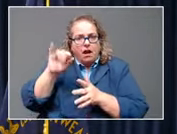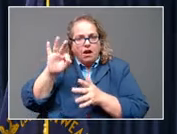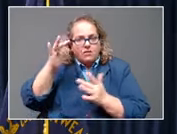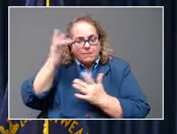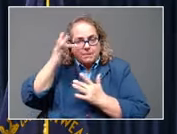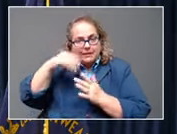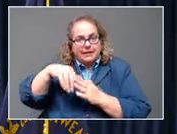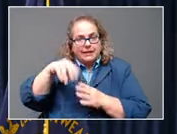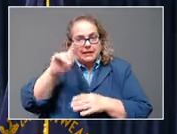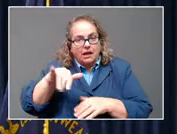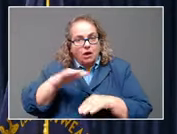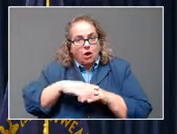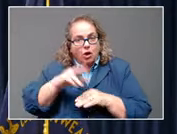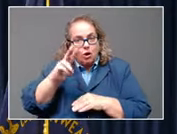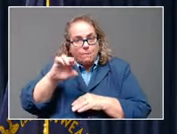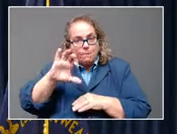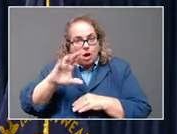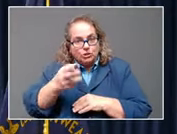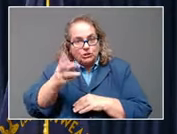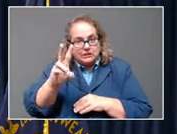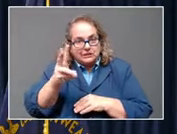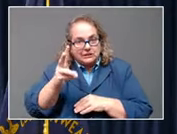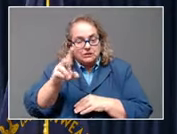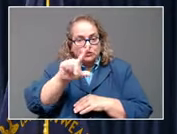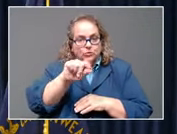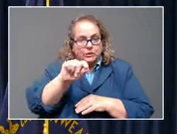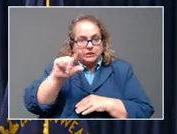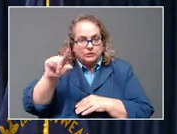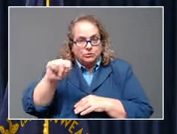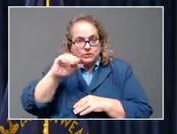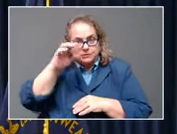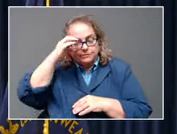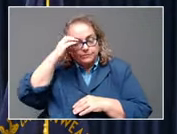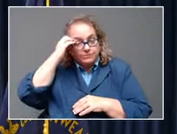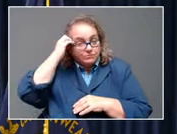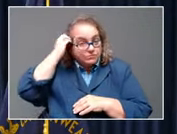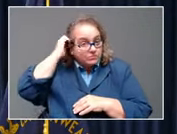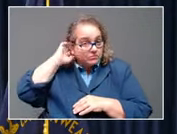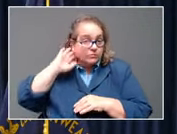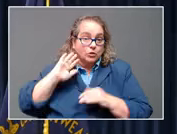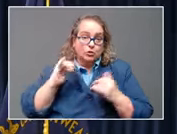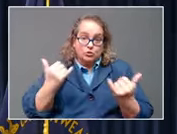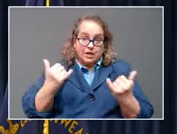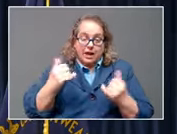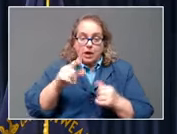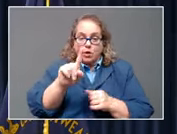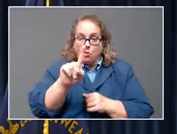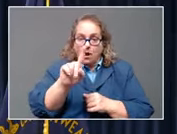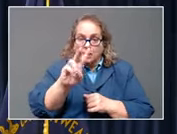March 6th of 2020. As of today, we've had